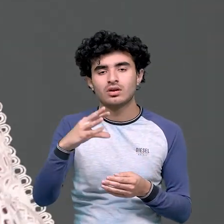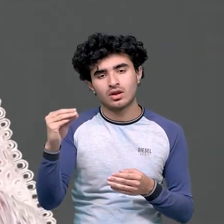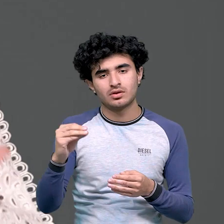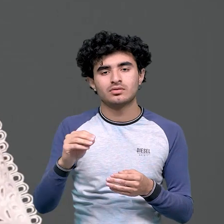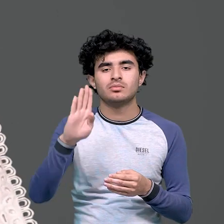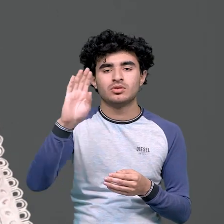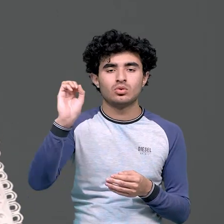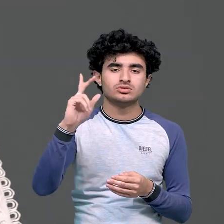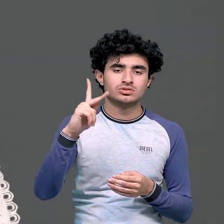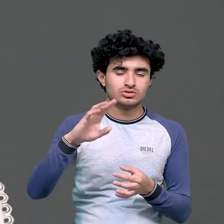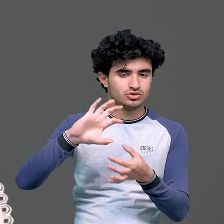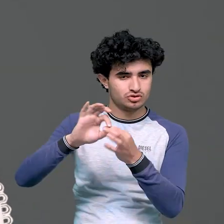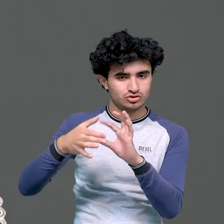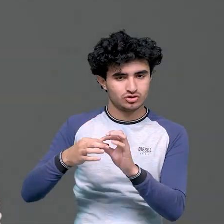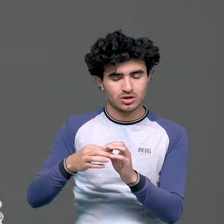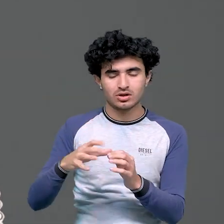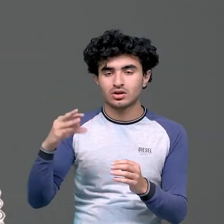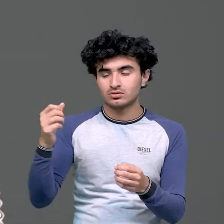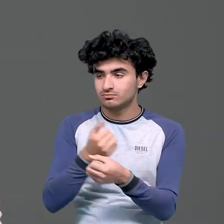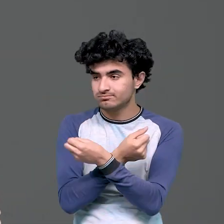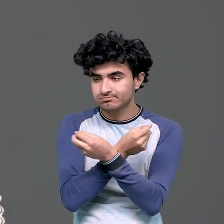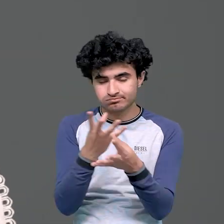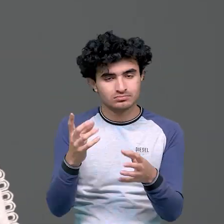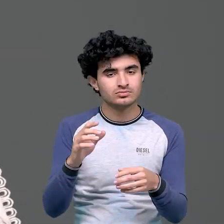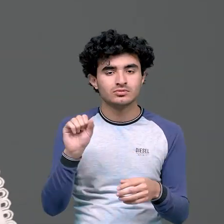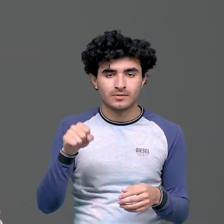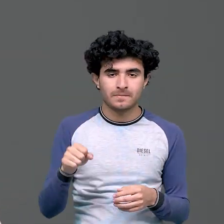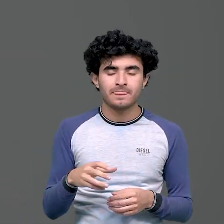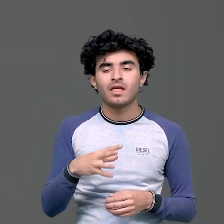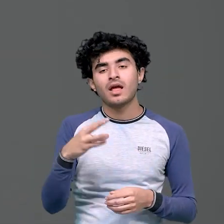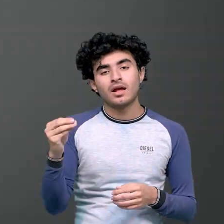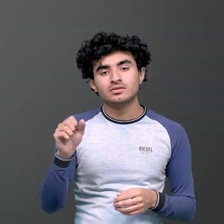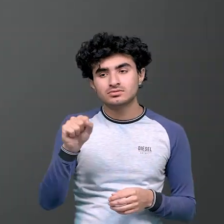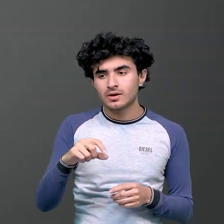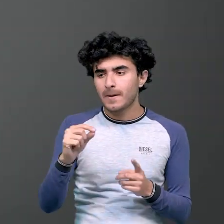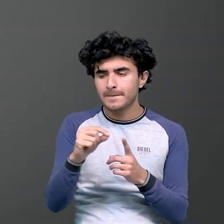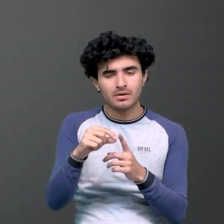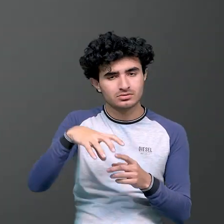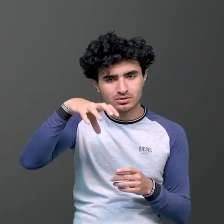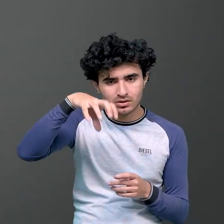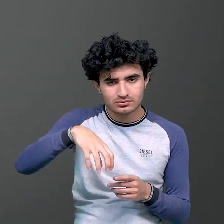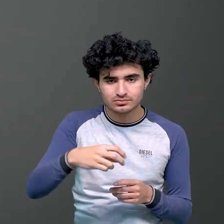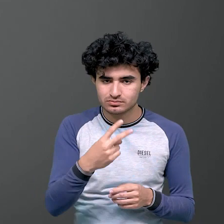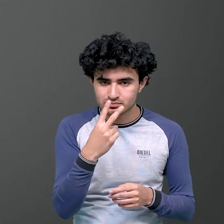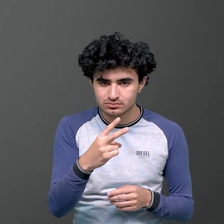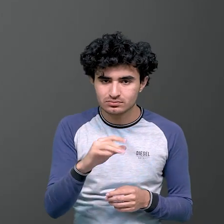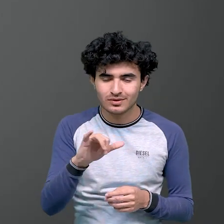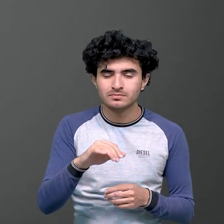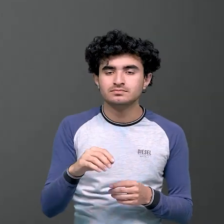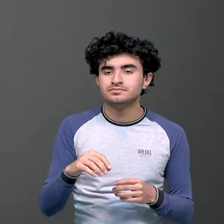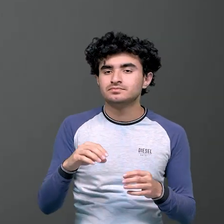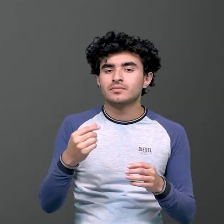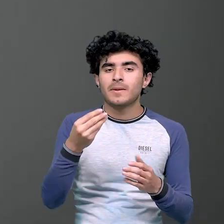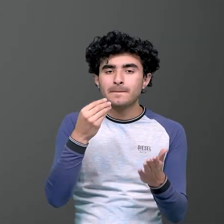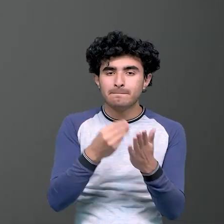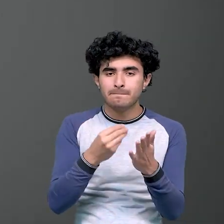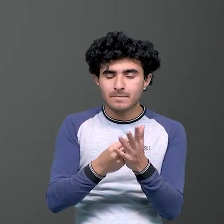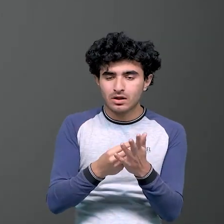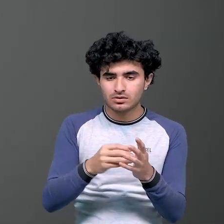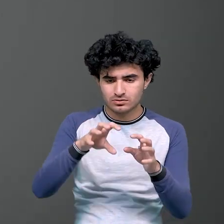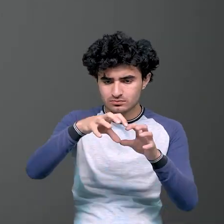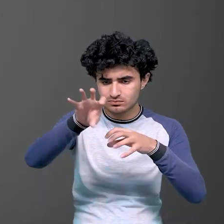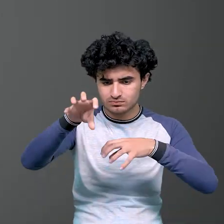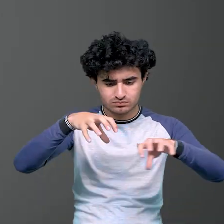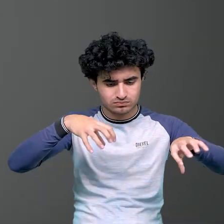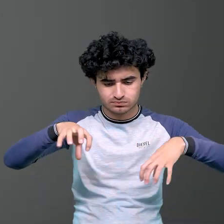and it's out there more than even, you know, you've realized its existence. And especially in places like Pakistan,